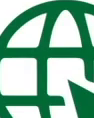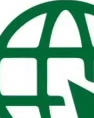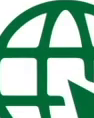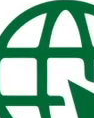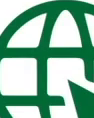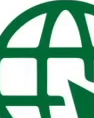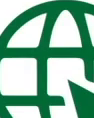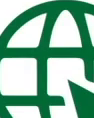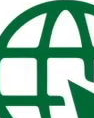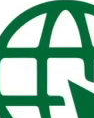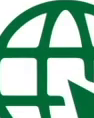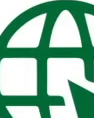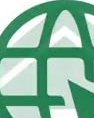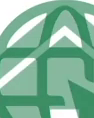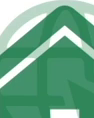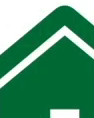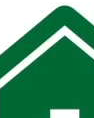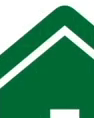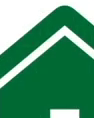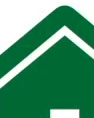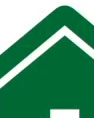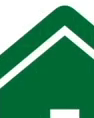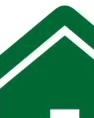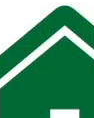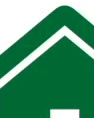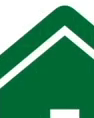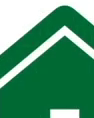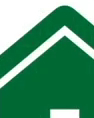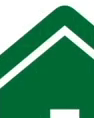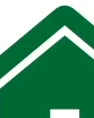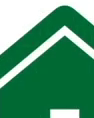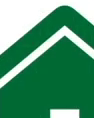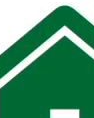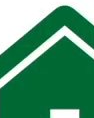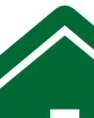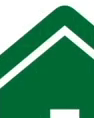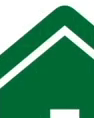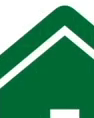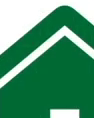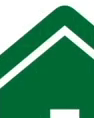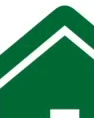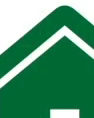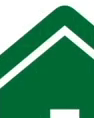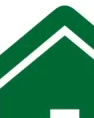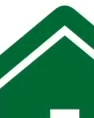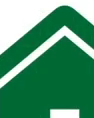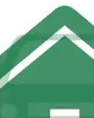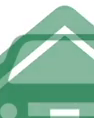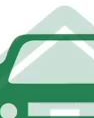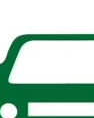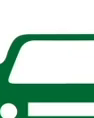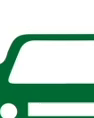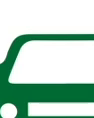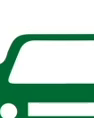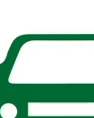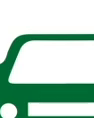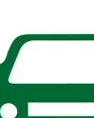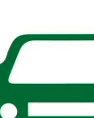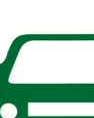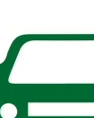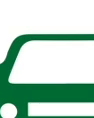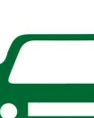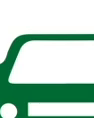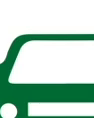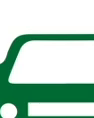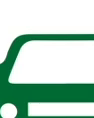Good afternoon, everyone, and thanks for joining us today. In the radio room in the Legislative Building in Regina, we have Dr. Shahab and Premier